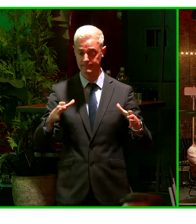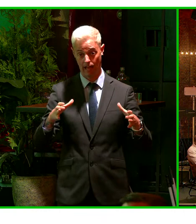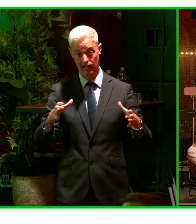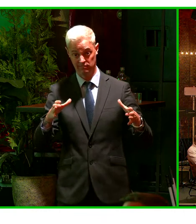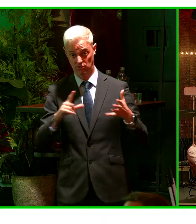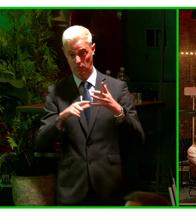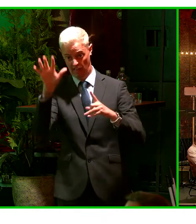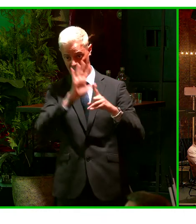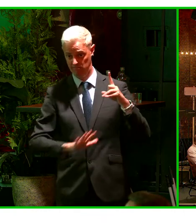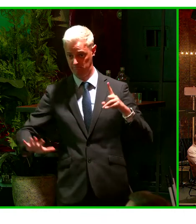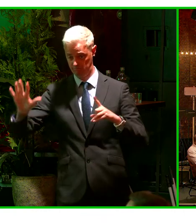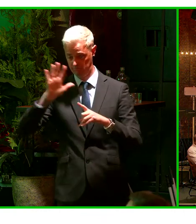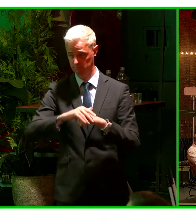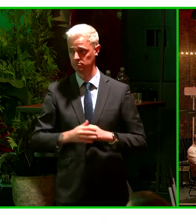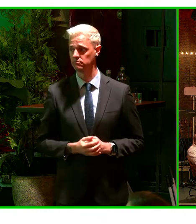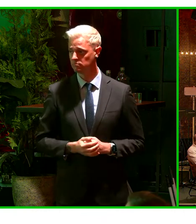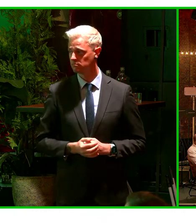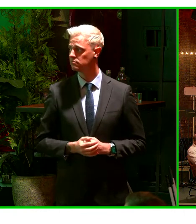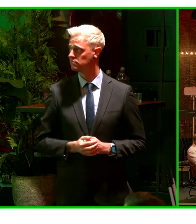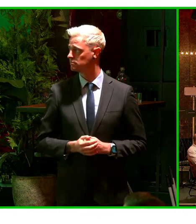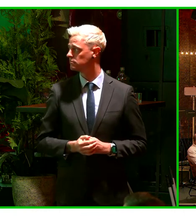country. Currently,